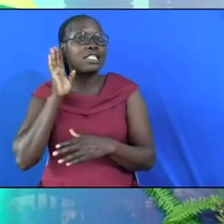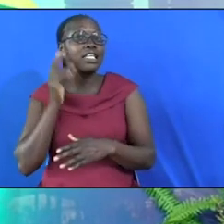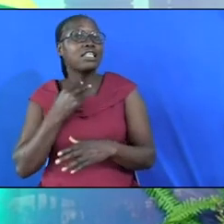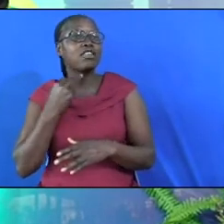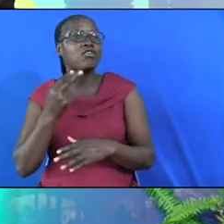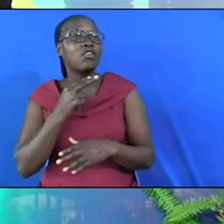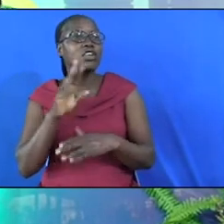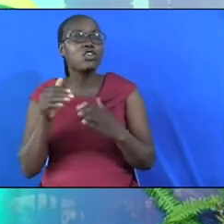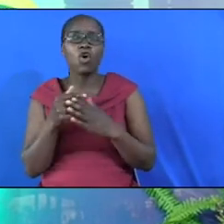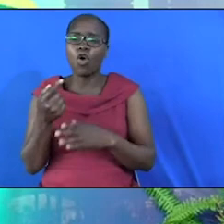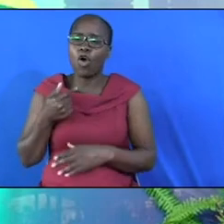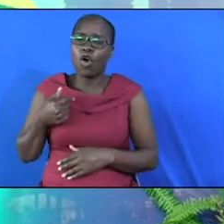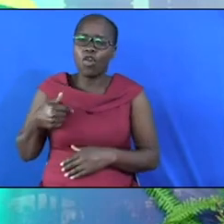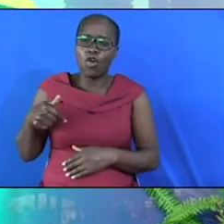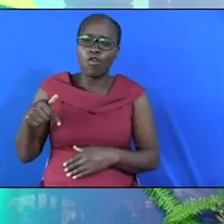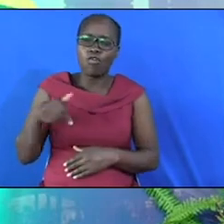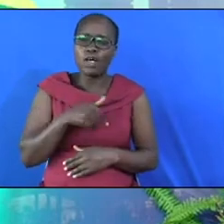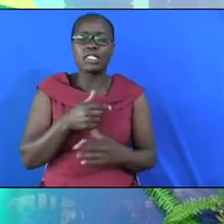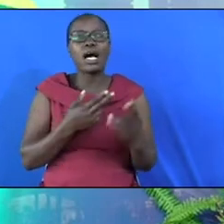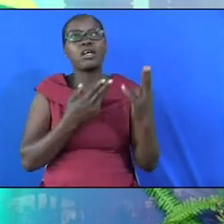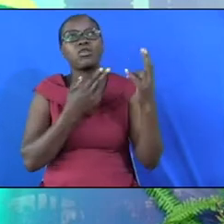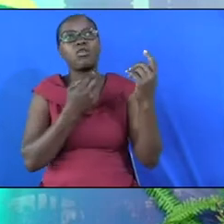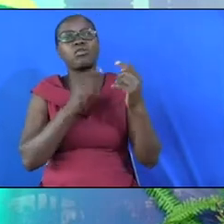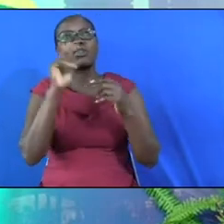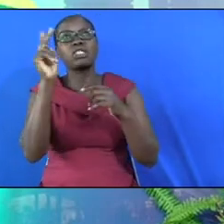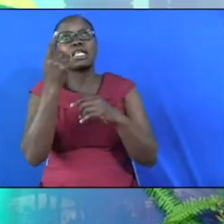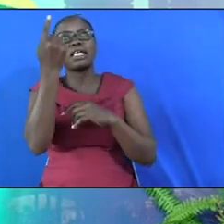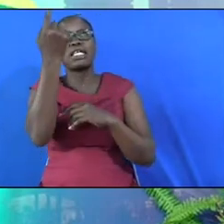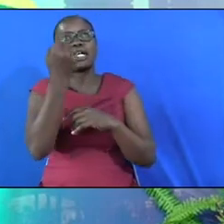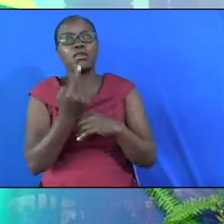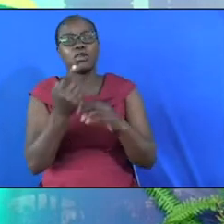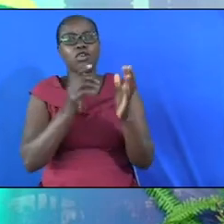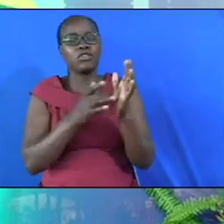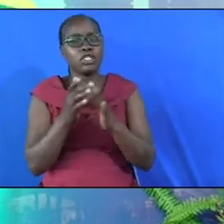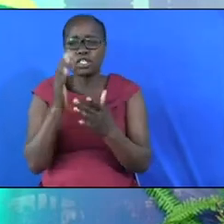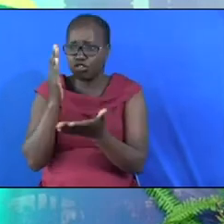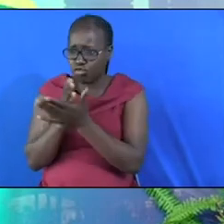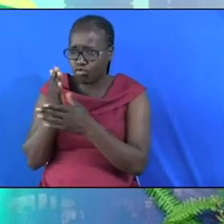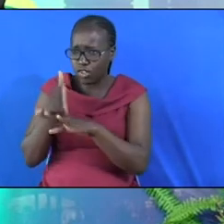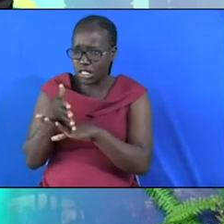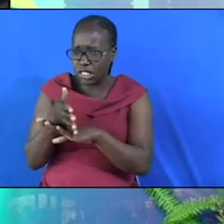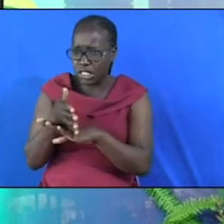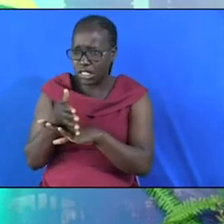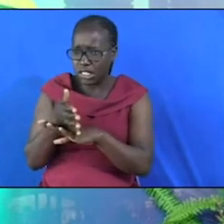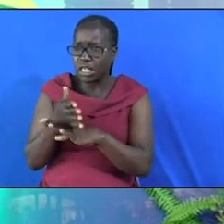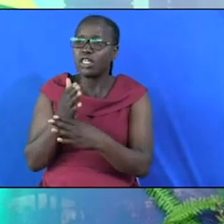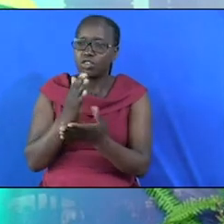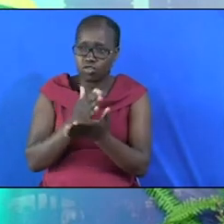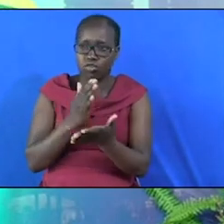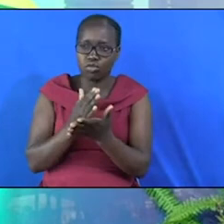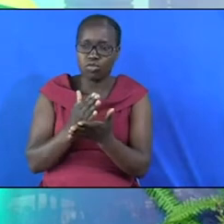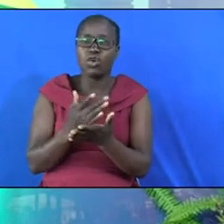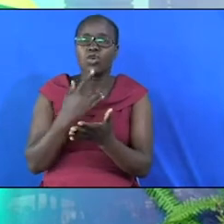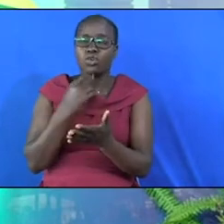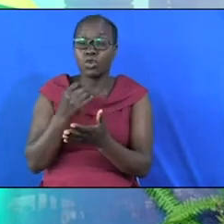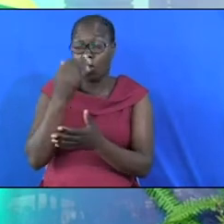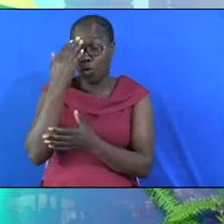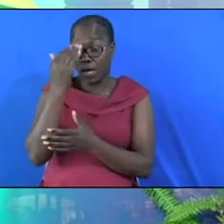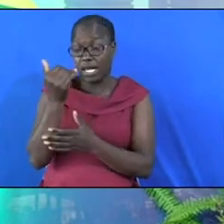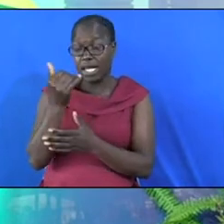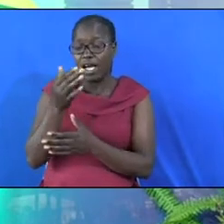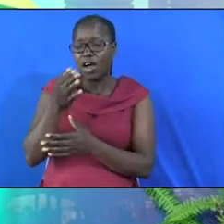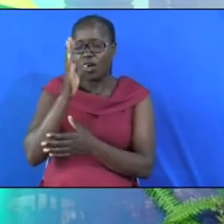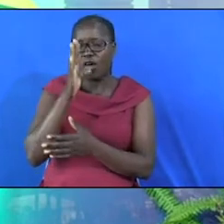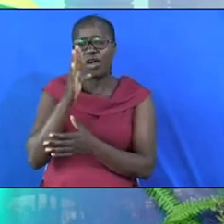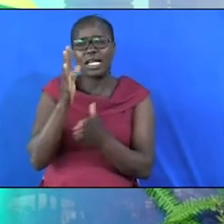voice, all of us are looking forward to the second coming of Christ. True or false? True or false? Because what God